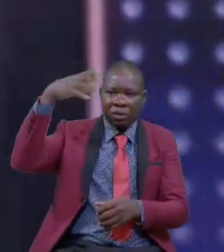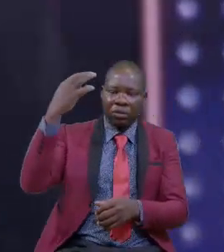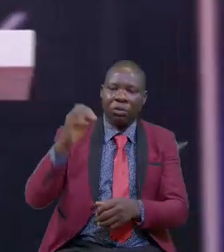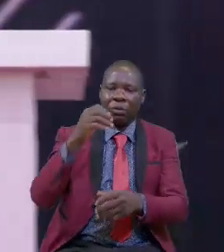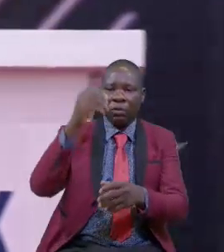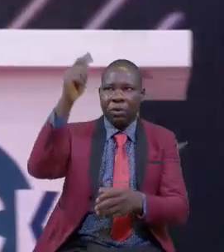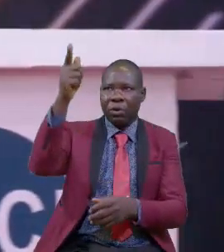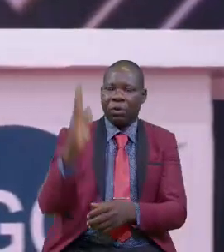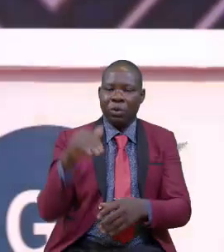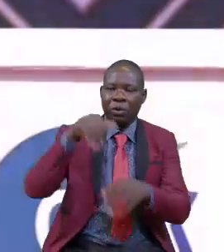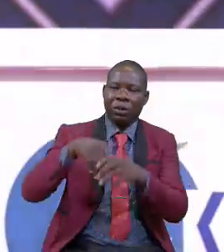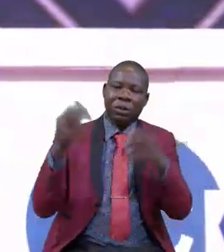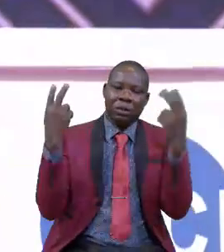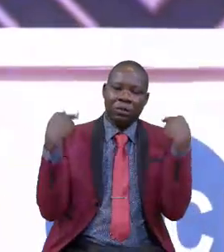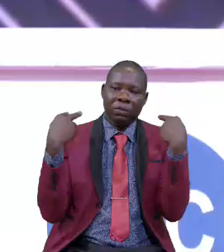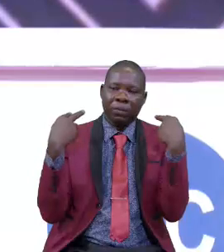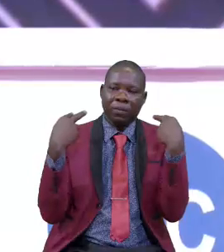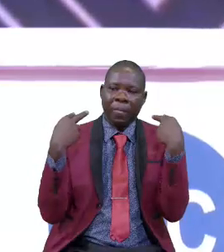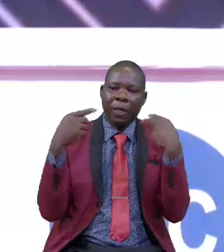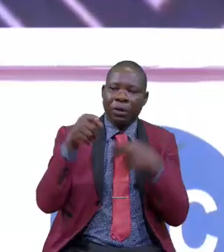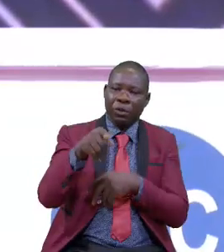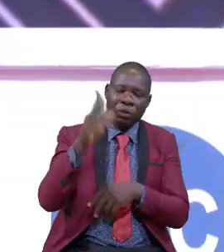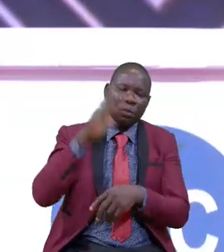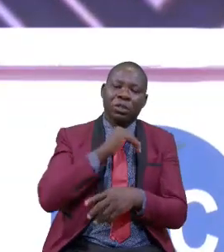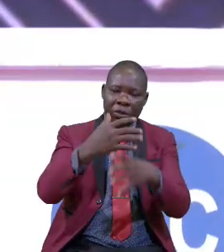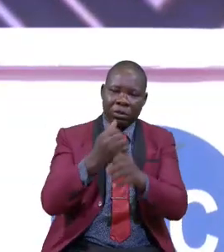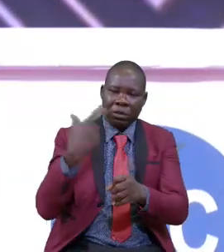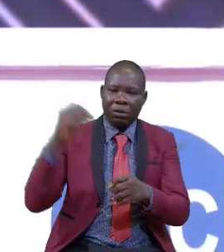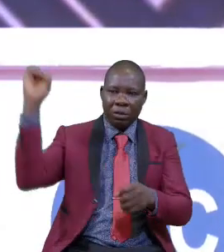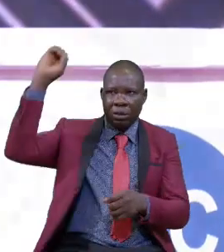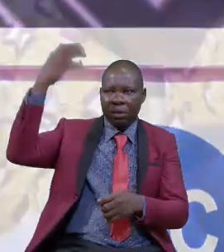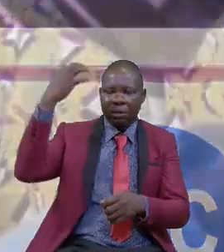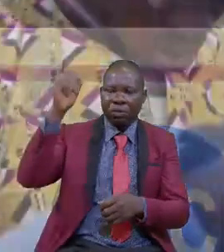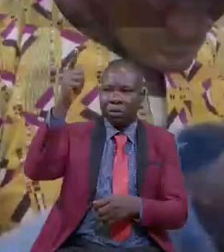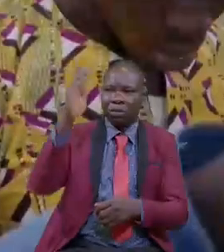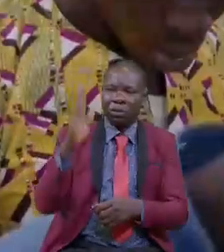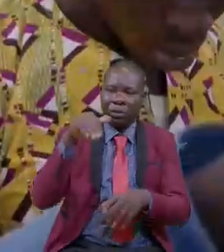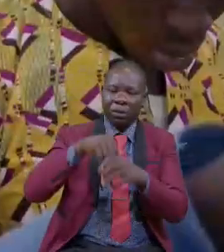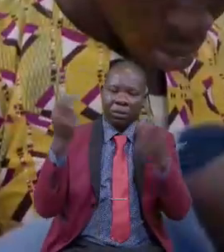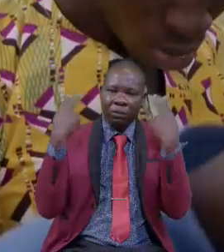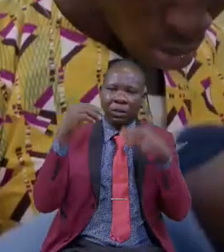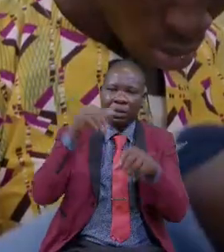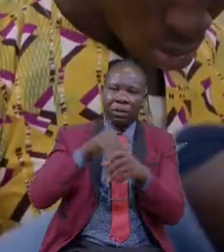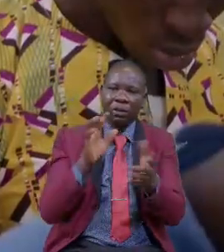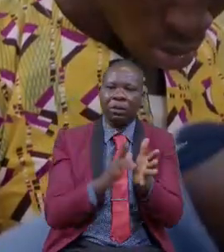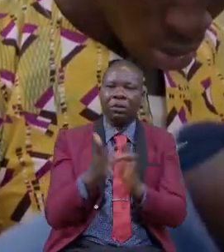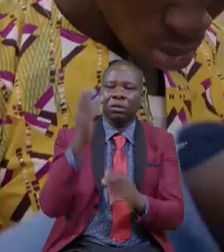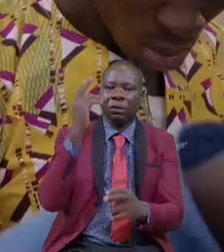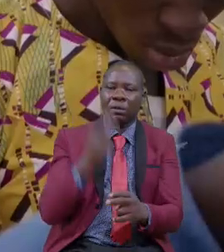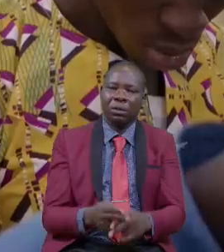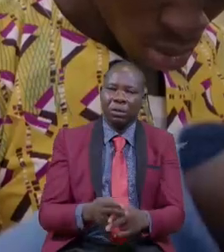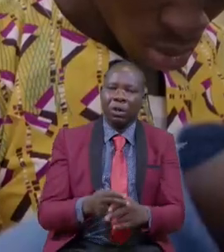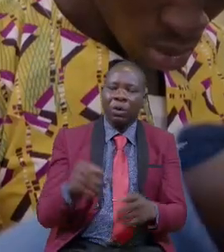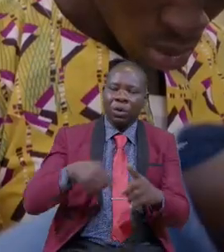will not receive the grace of God in vain. When we receive the grace of